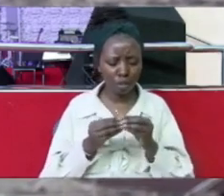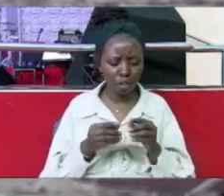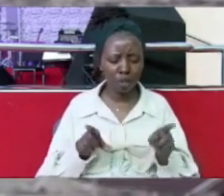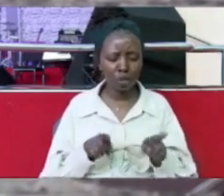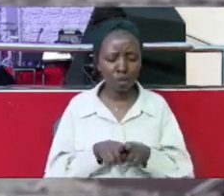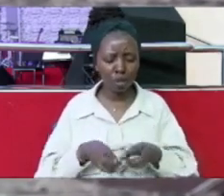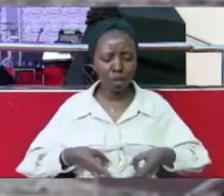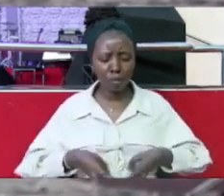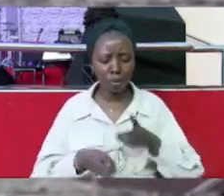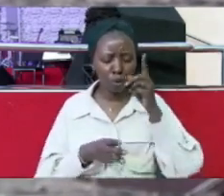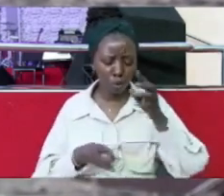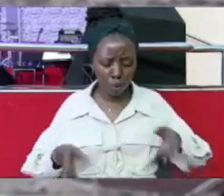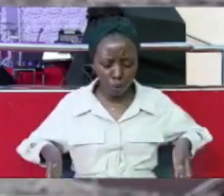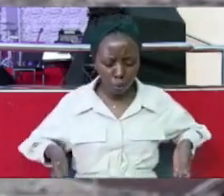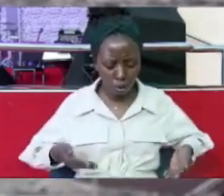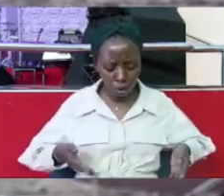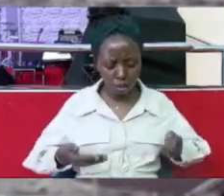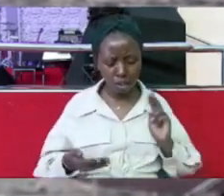approaches.